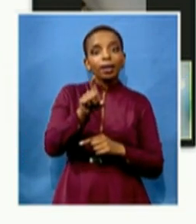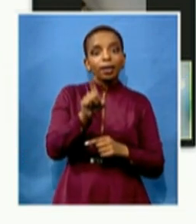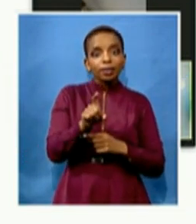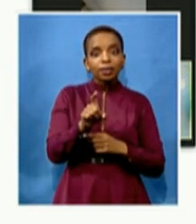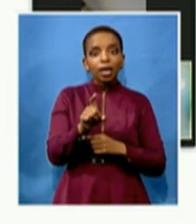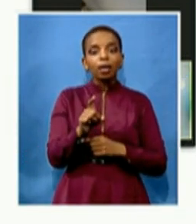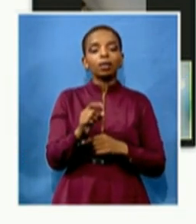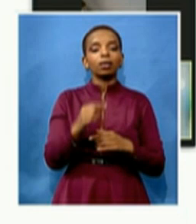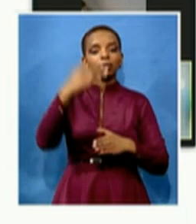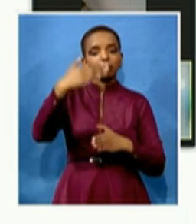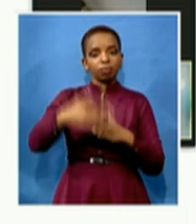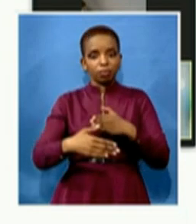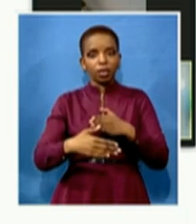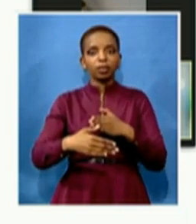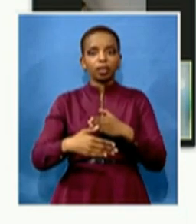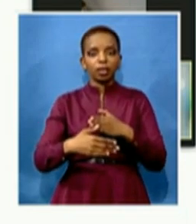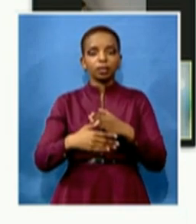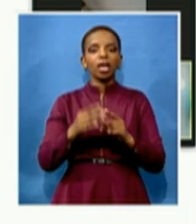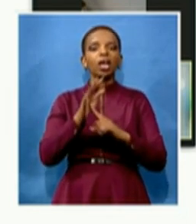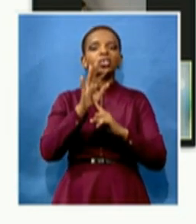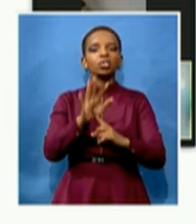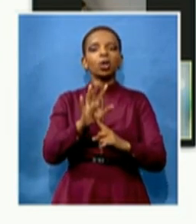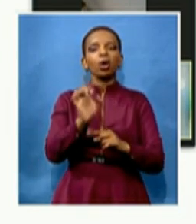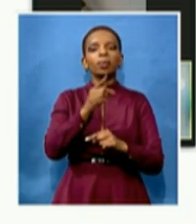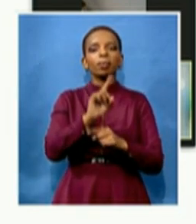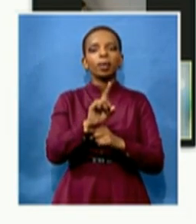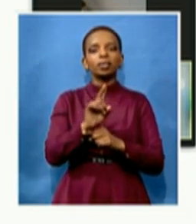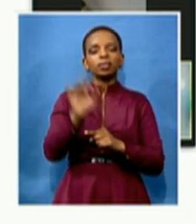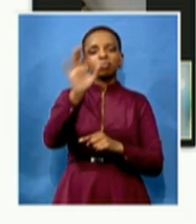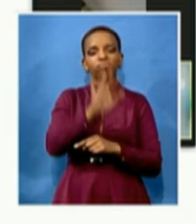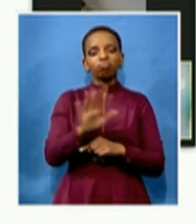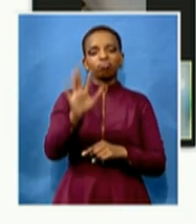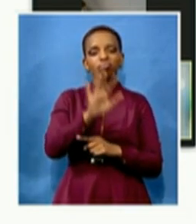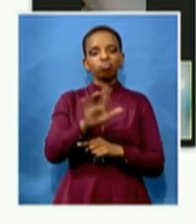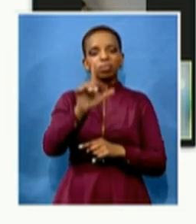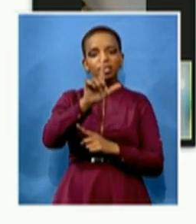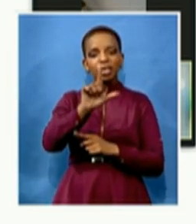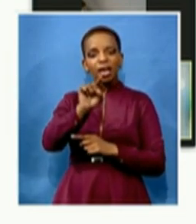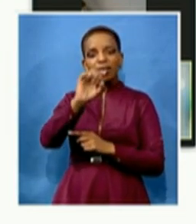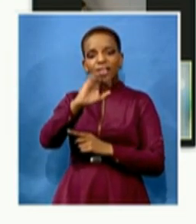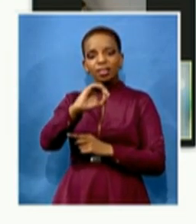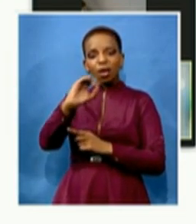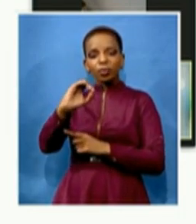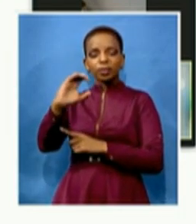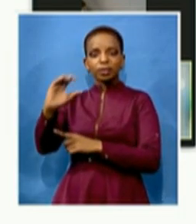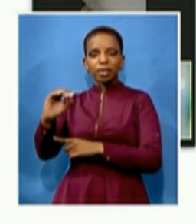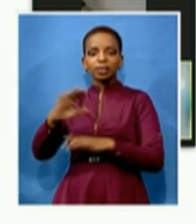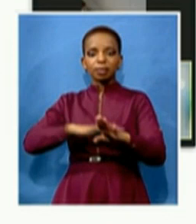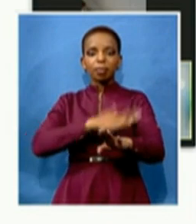roughly 7,000 beds needed in August for ICU.